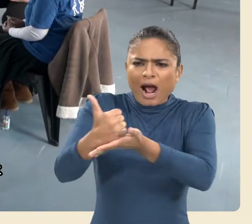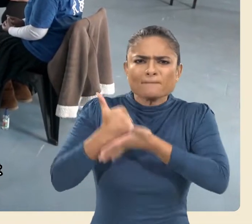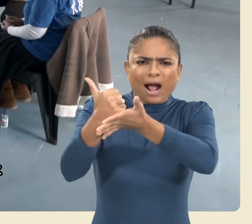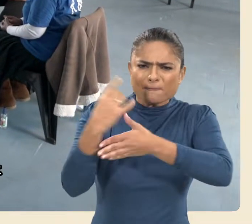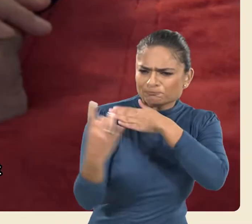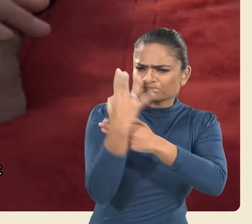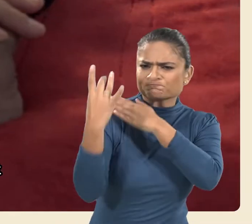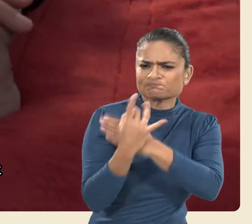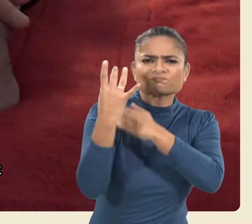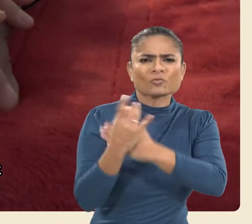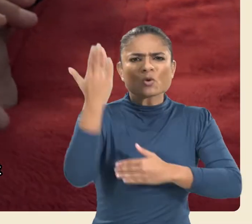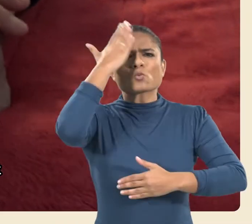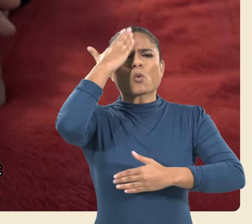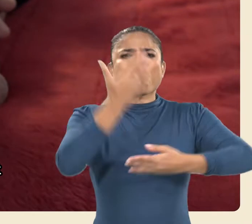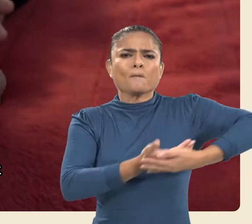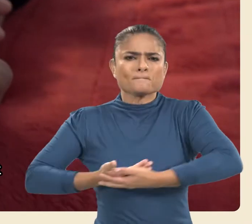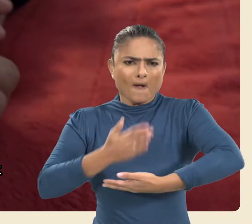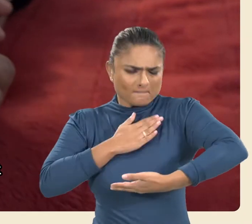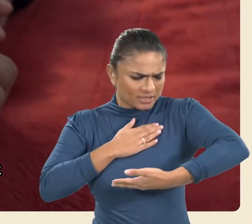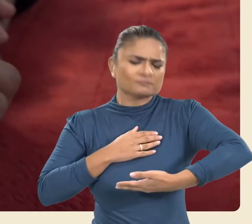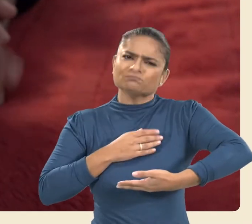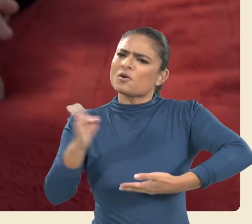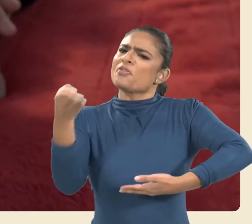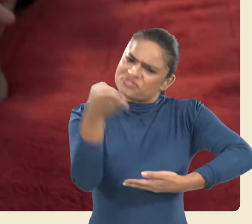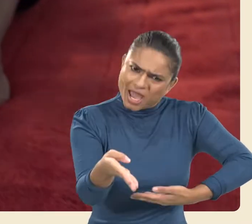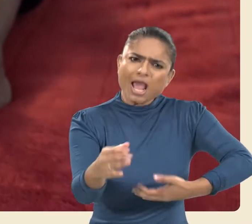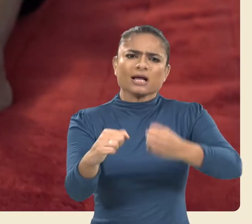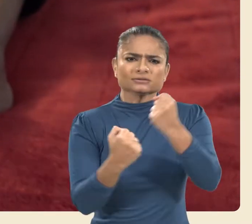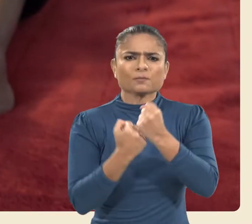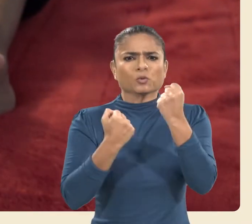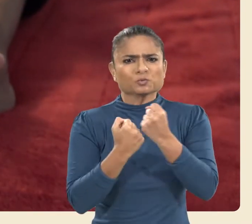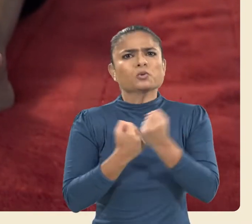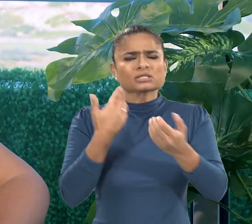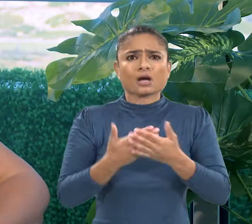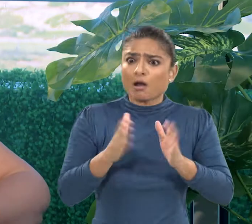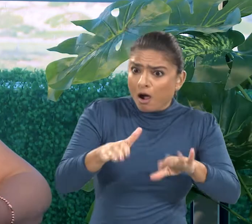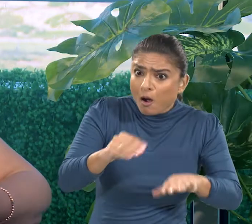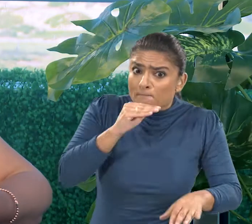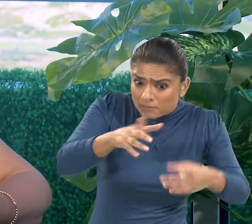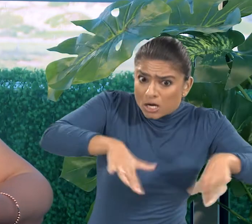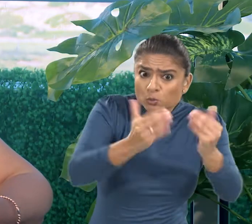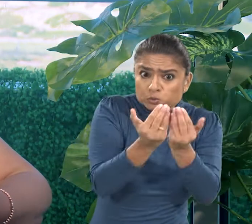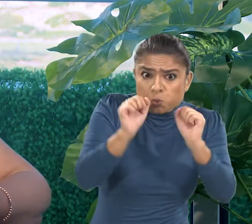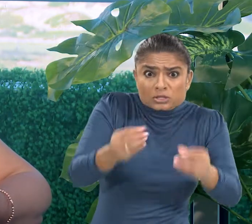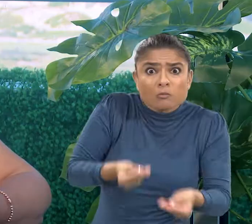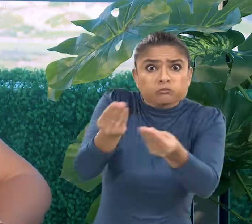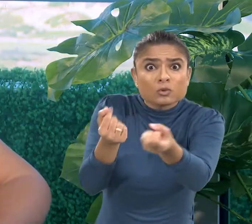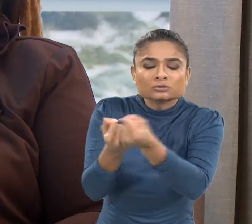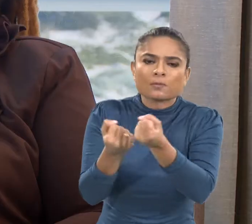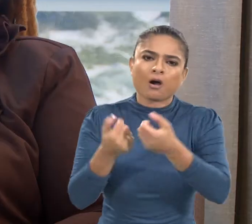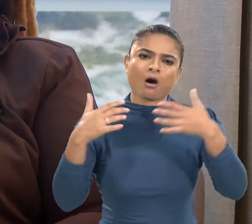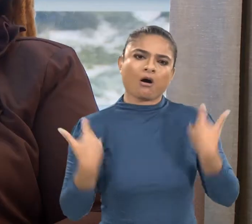that also helped me to know that there is help for children with disabilities. So they uplifted you and they were that